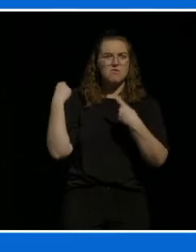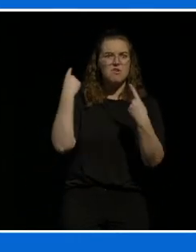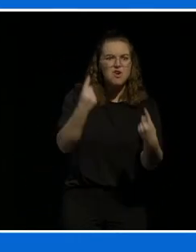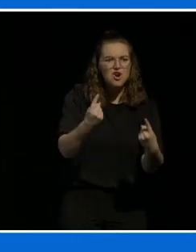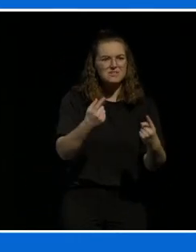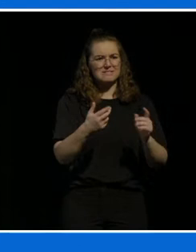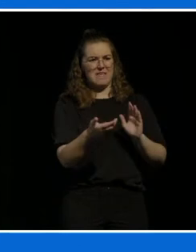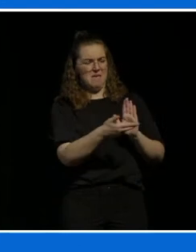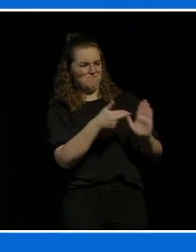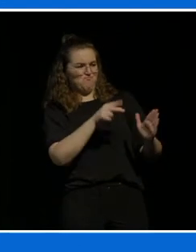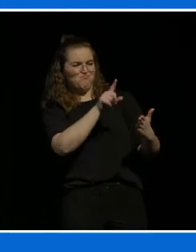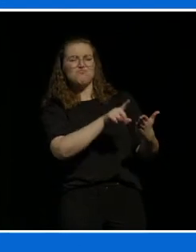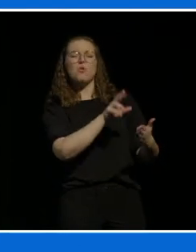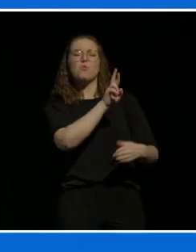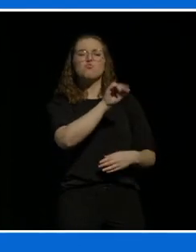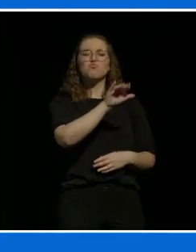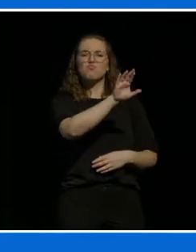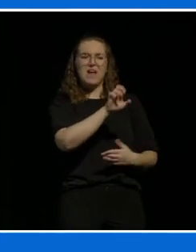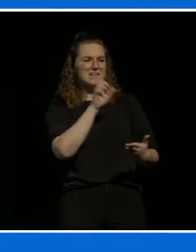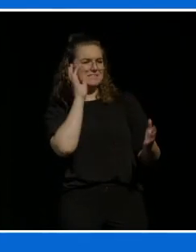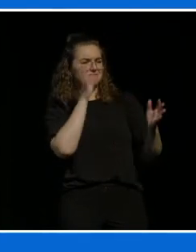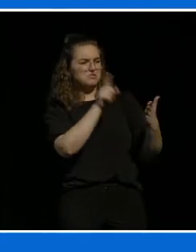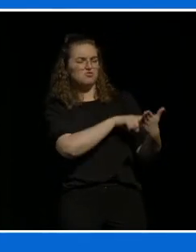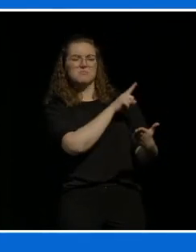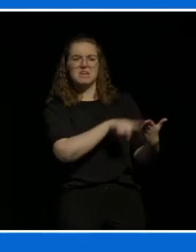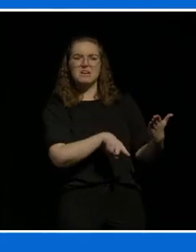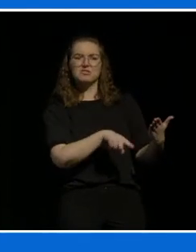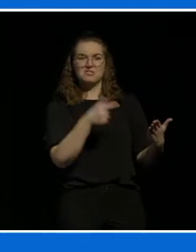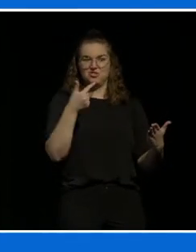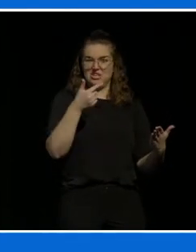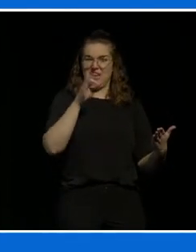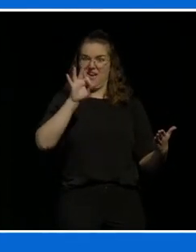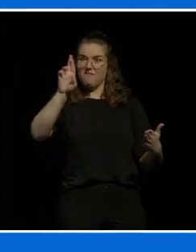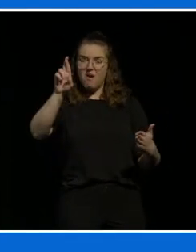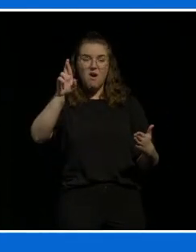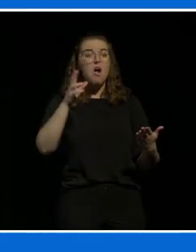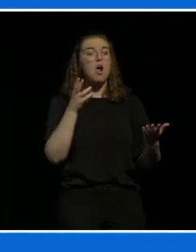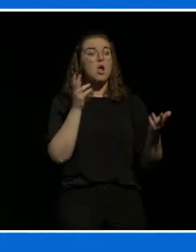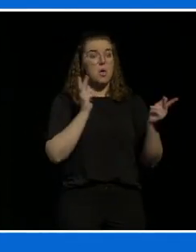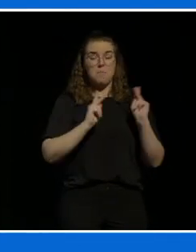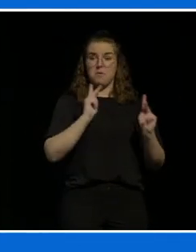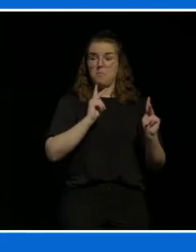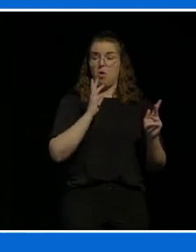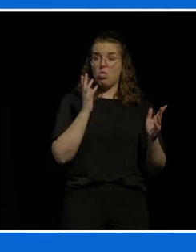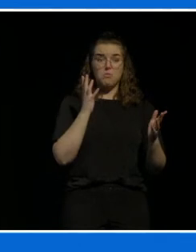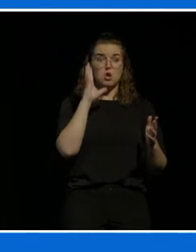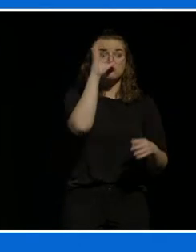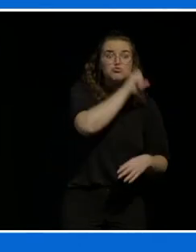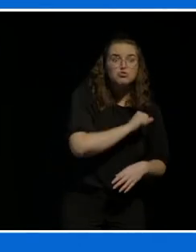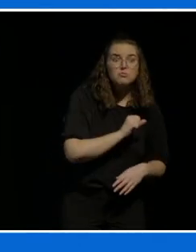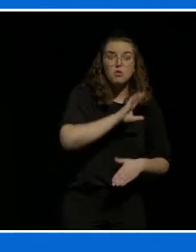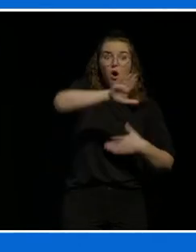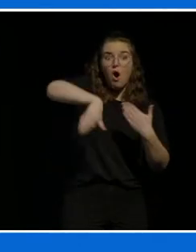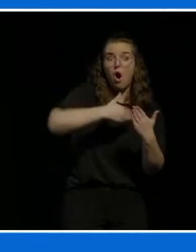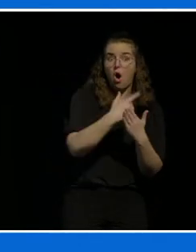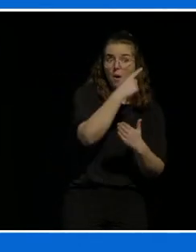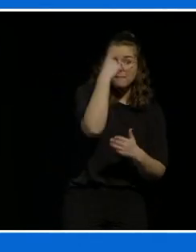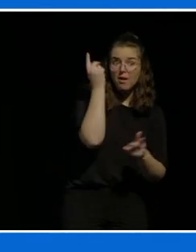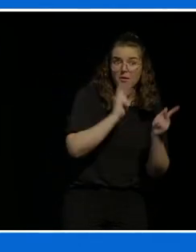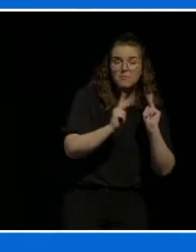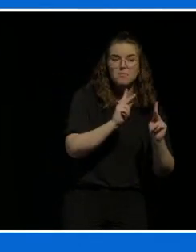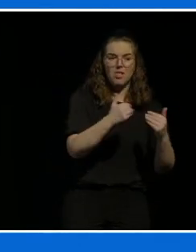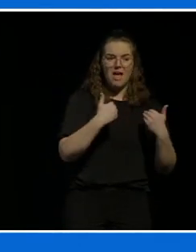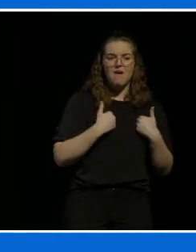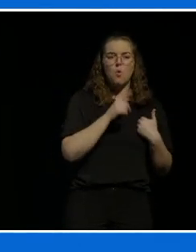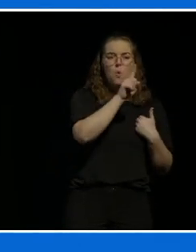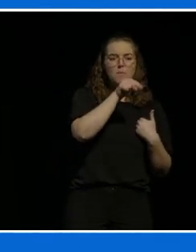for GFR equations that a lot of doctors didn't even know about. And what it essentially assumed was that all black patients should have a 1.3 times